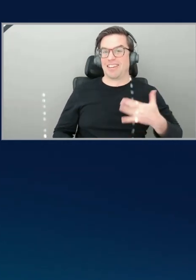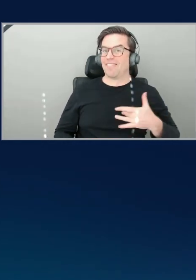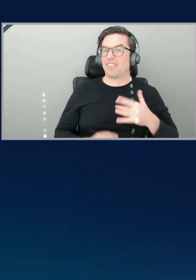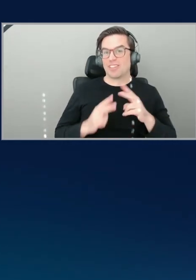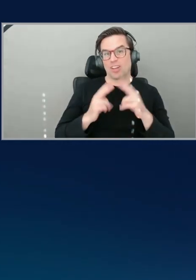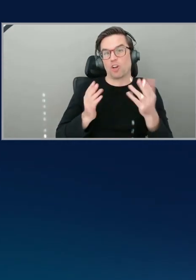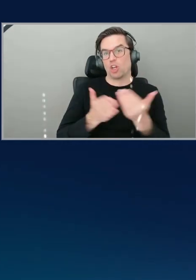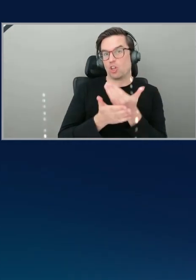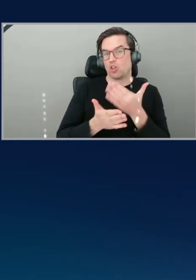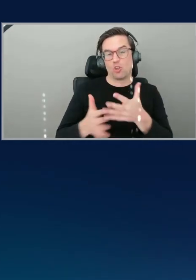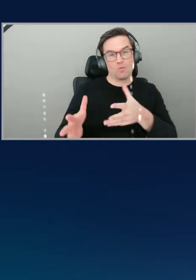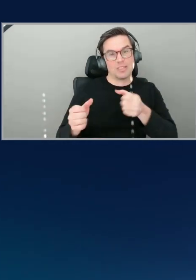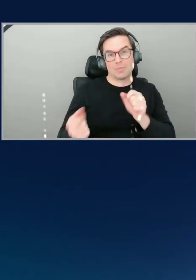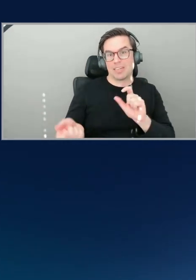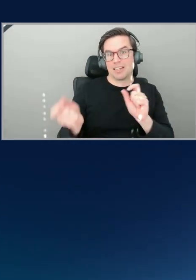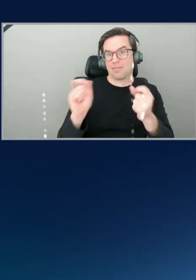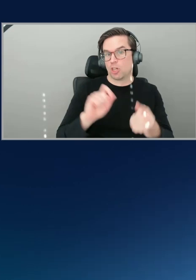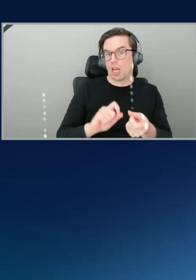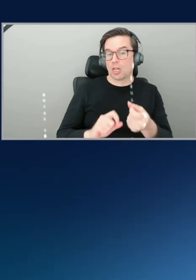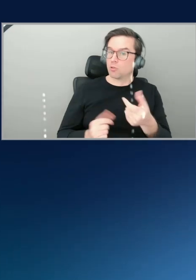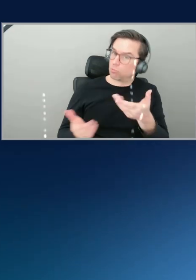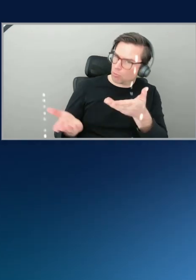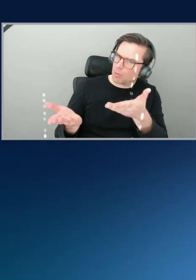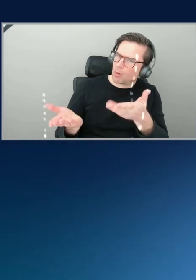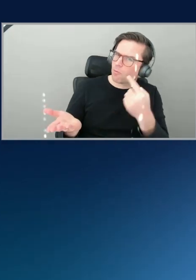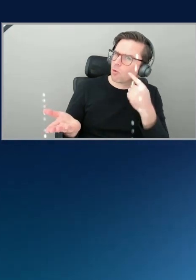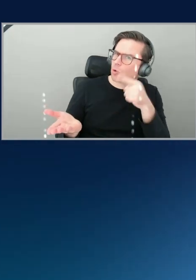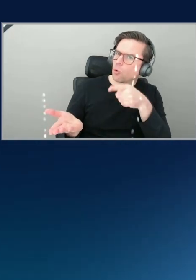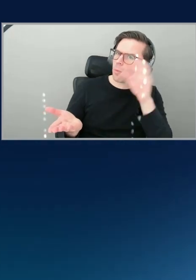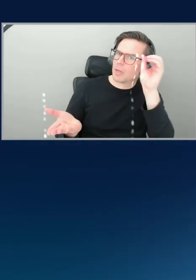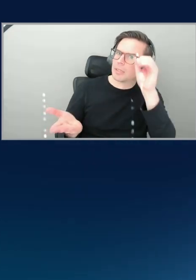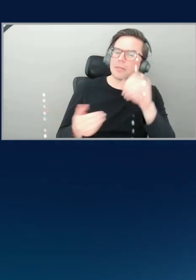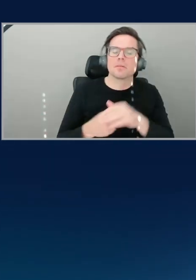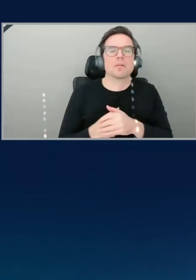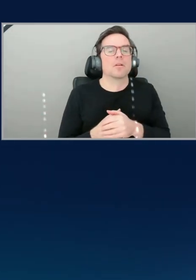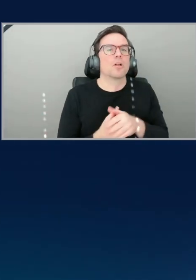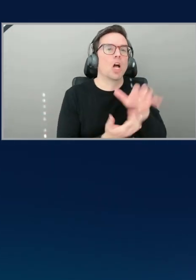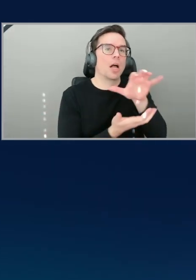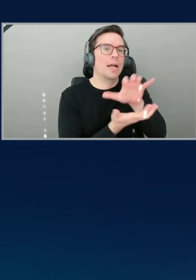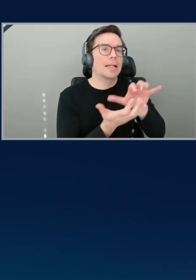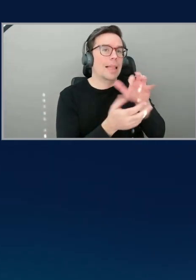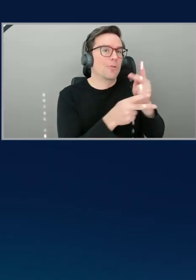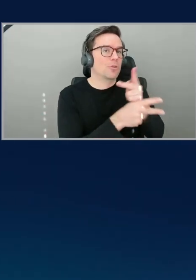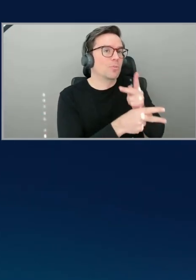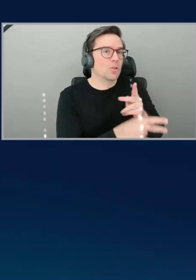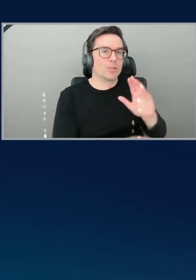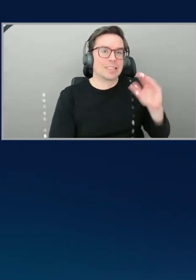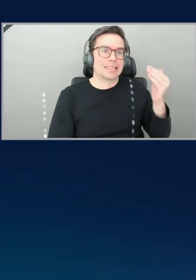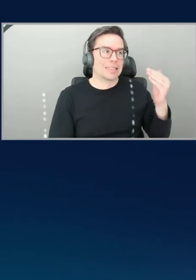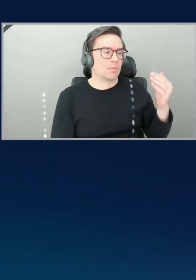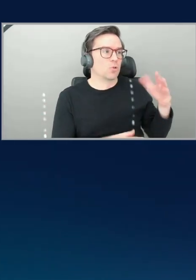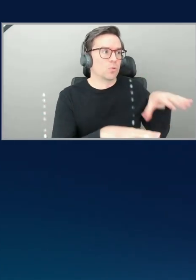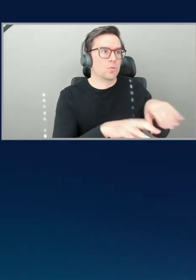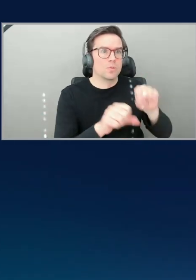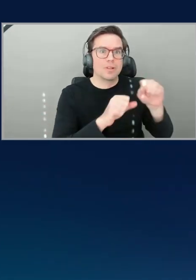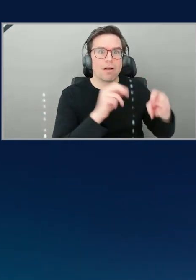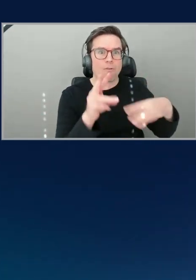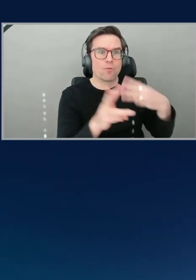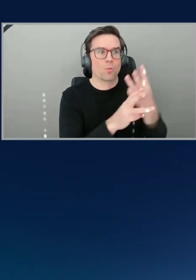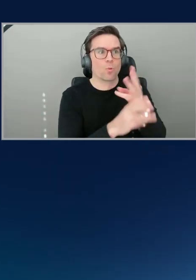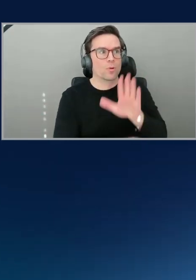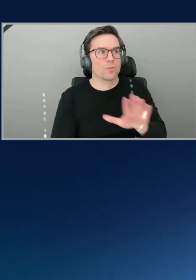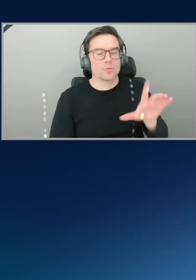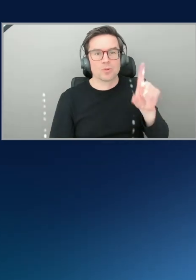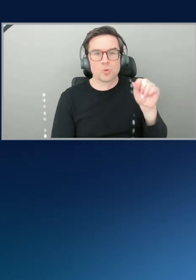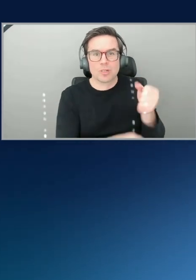Cloud computing seemed like it took over the world 20-ish years ago. And so that seemed to be